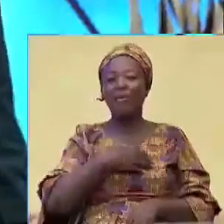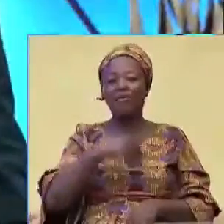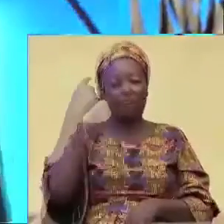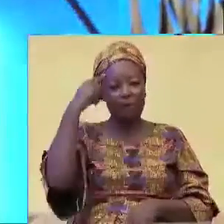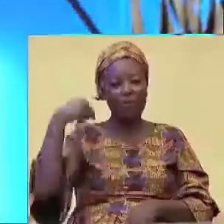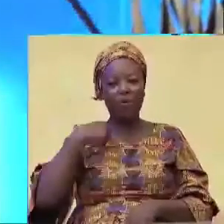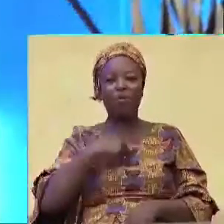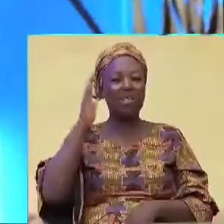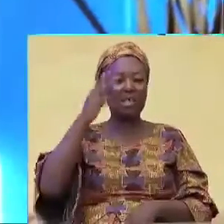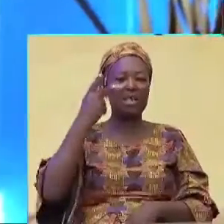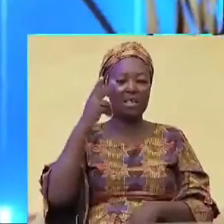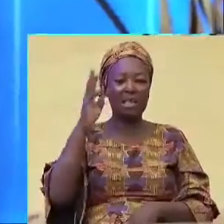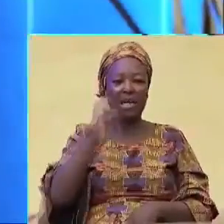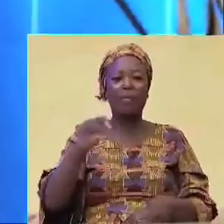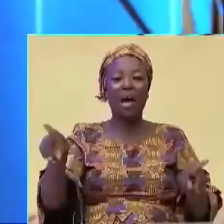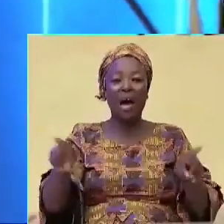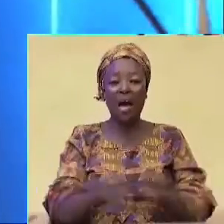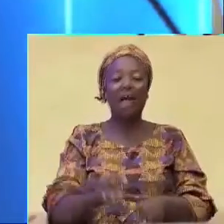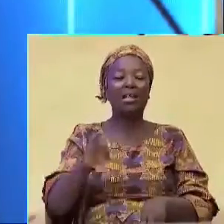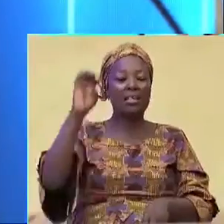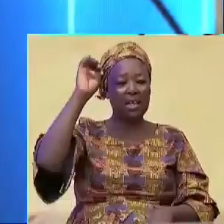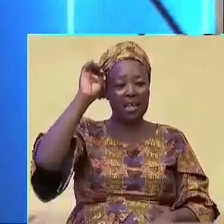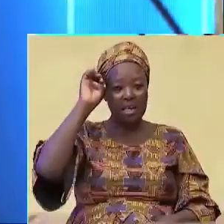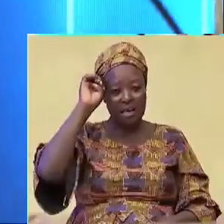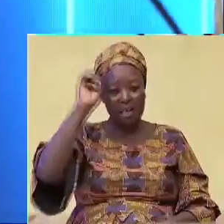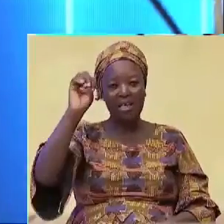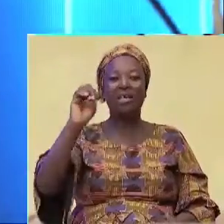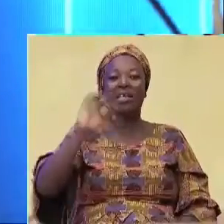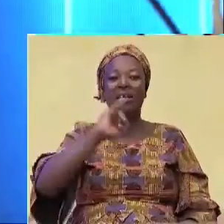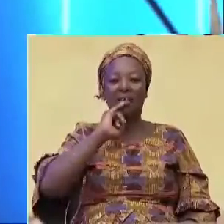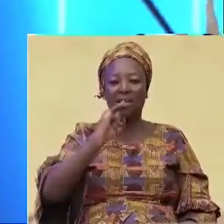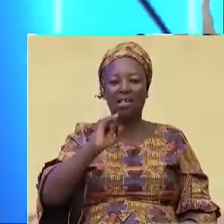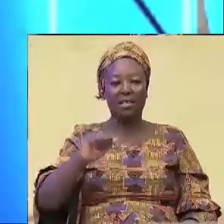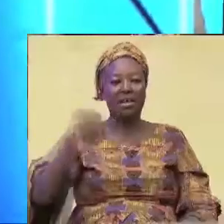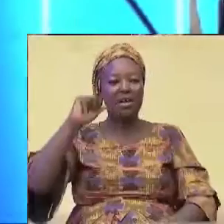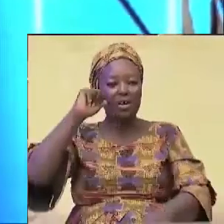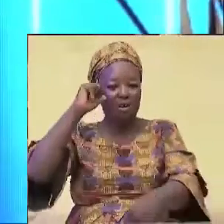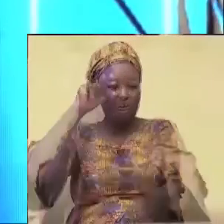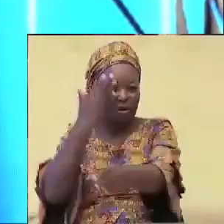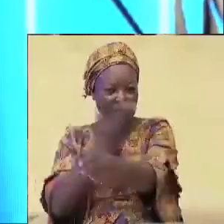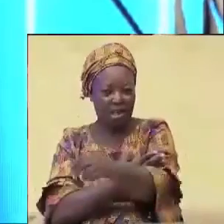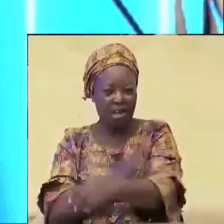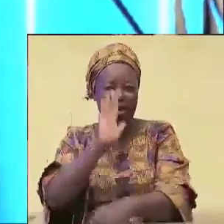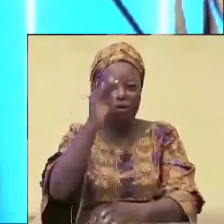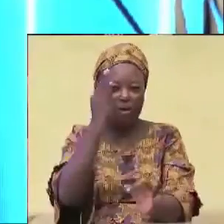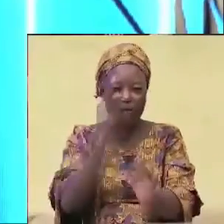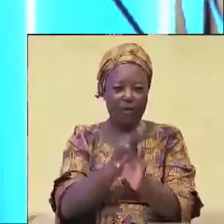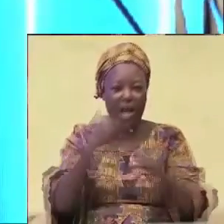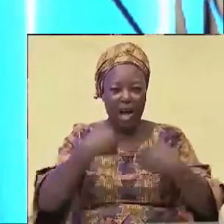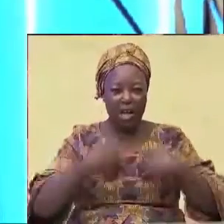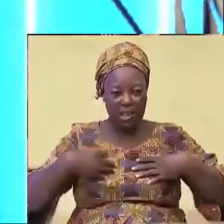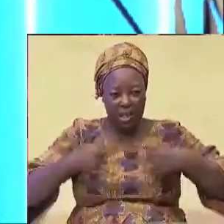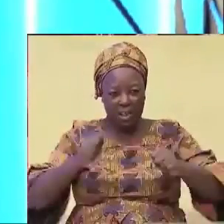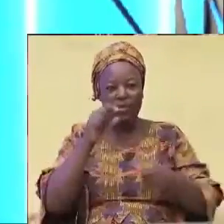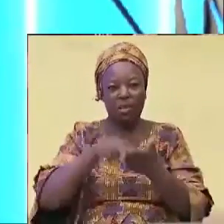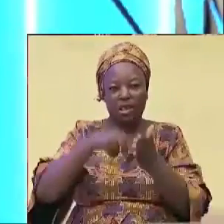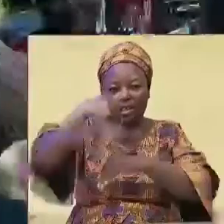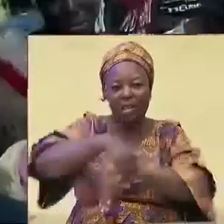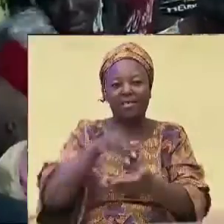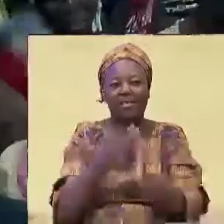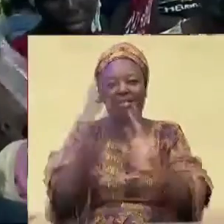him as he is. Daughter, thy faith has made thee